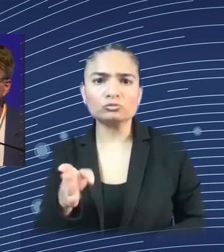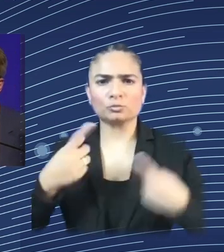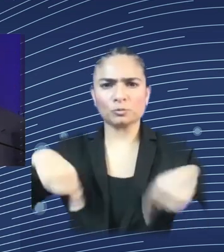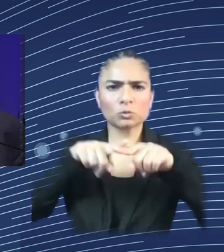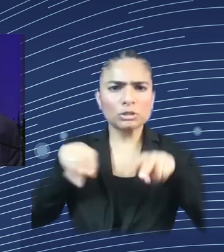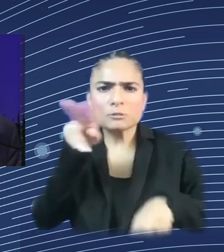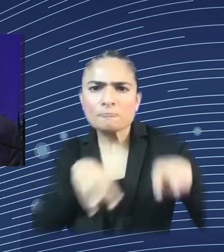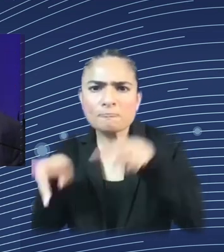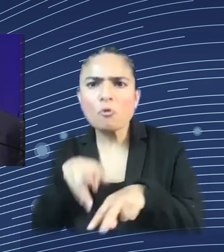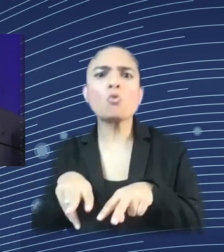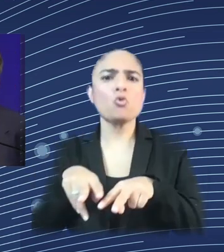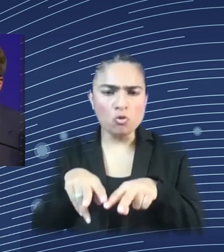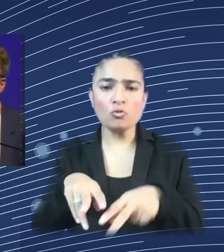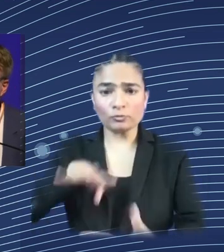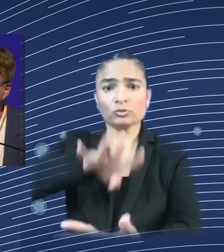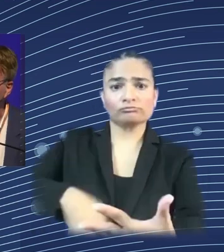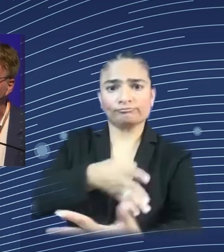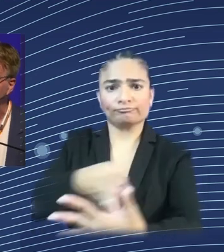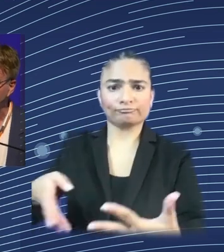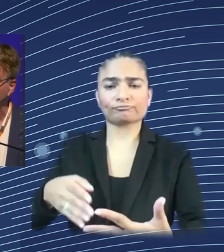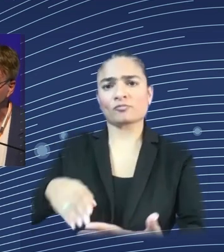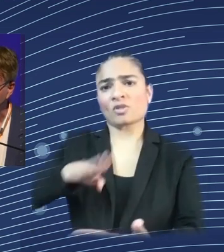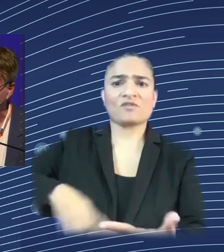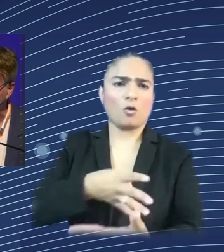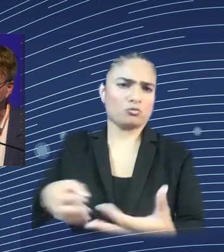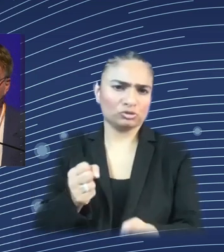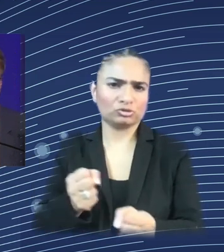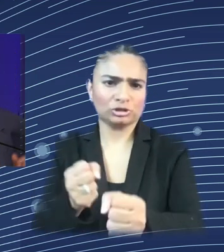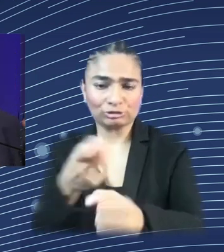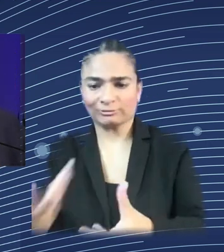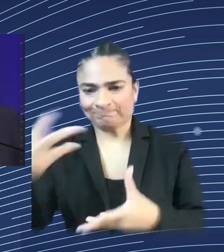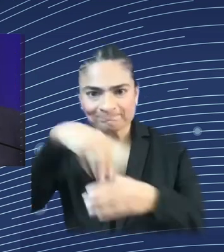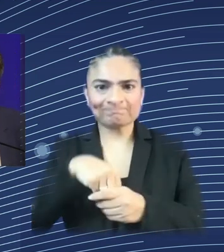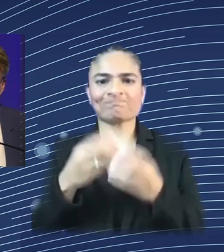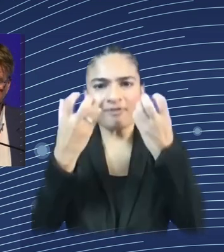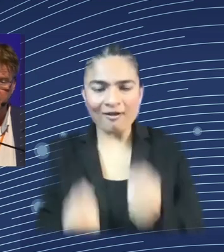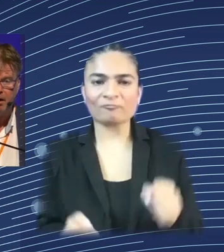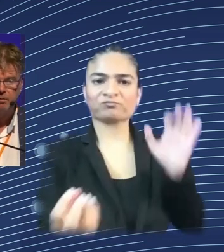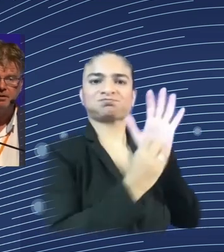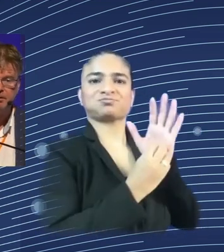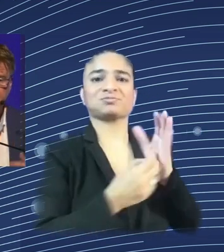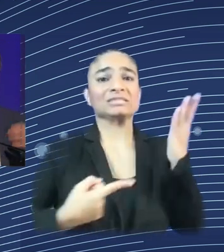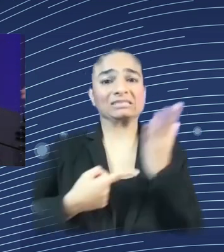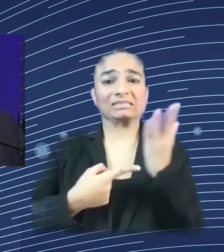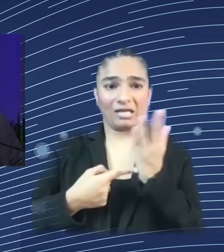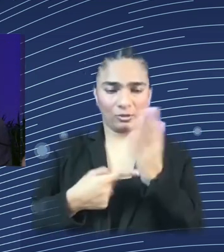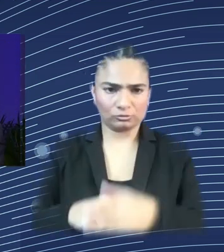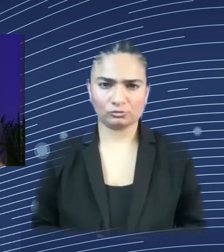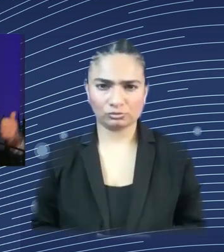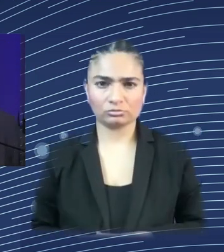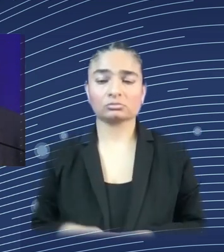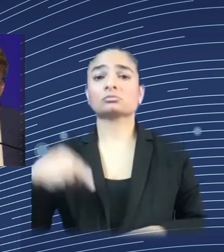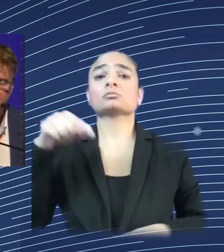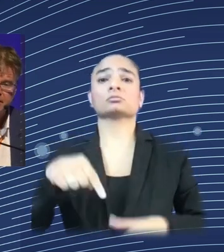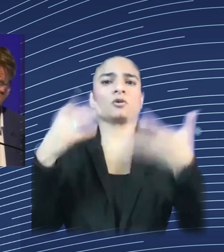mentioned, artificial intelligence and data mining, risk analysis. So strategic plan from our institution together with the